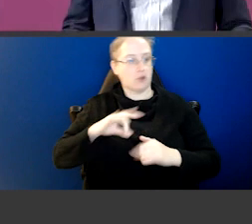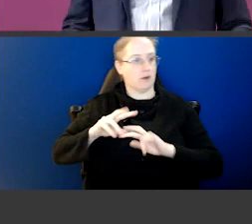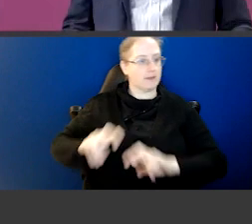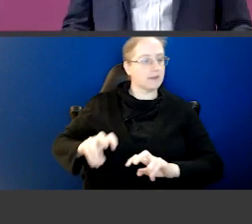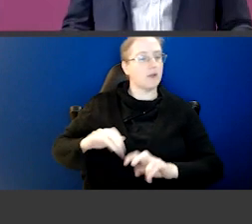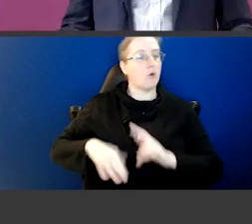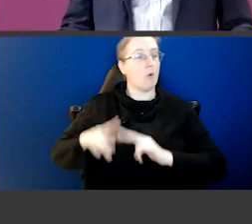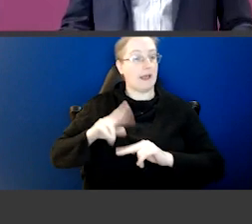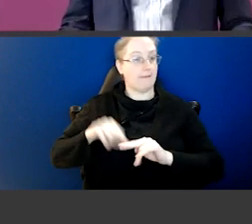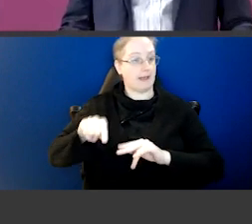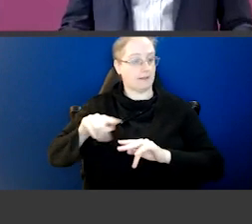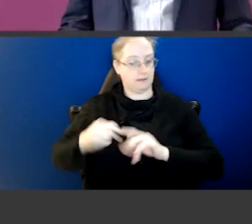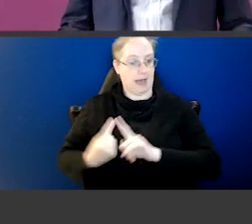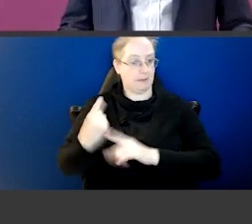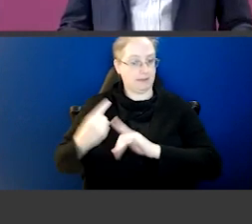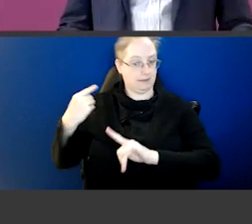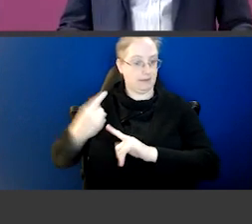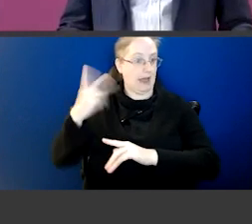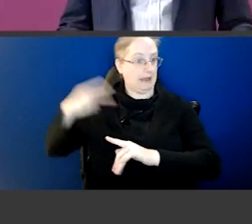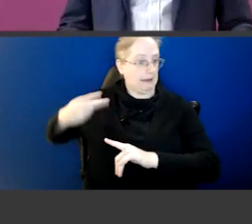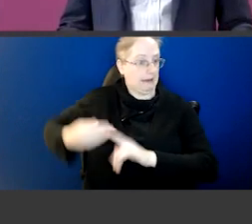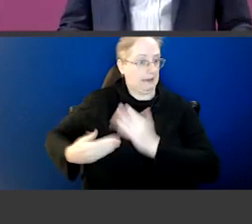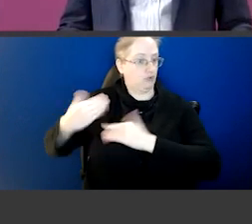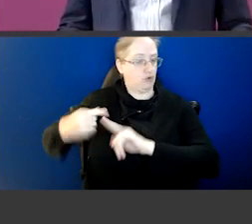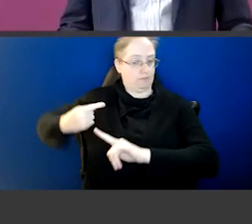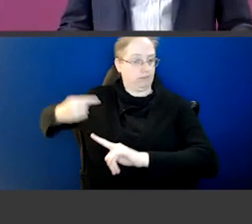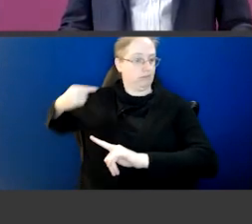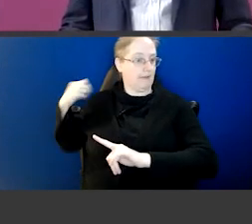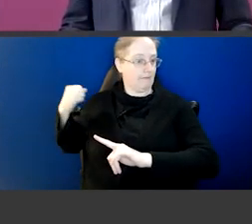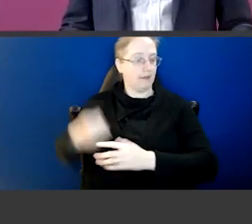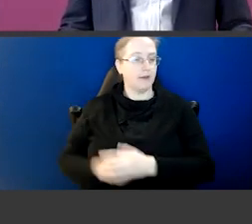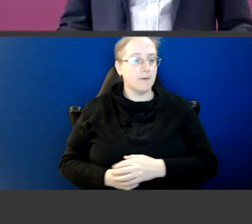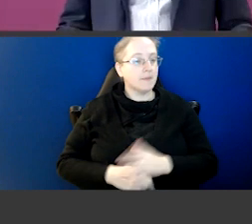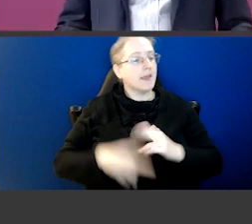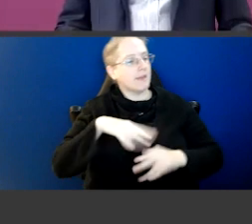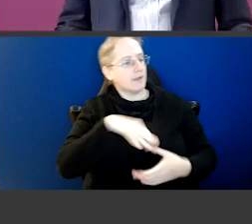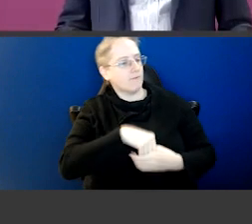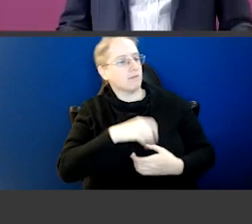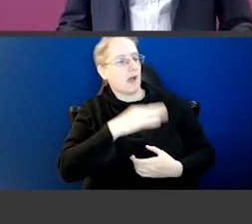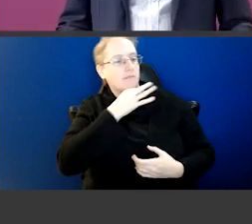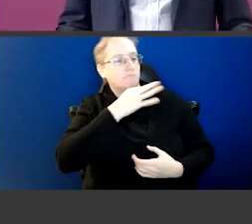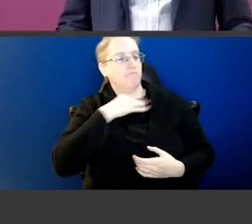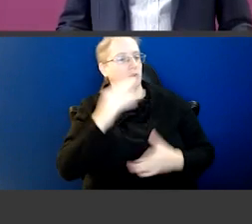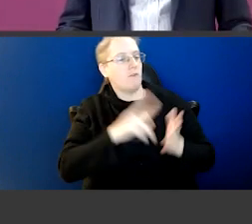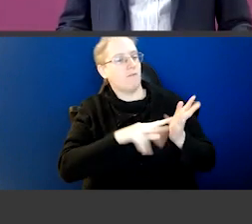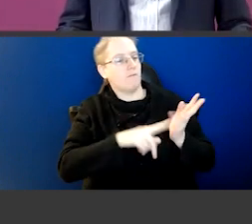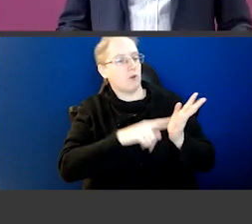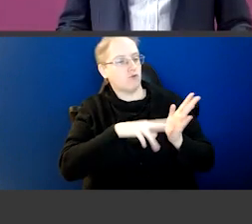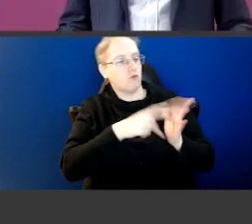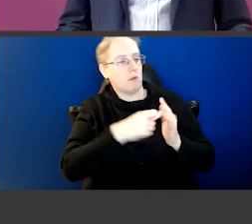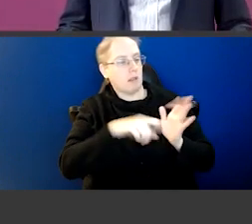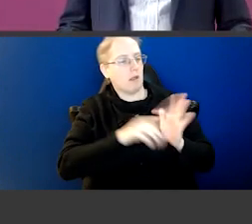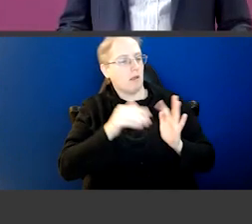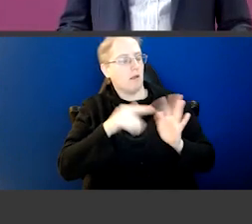is historical. And we look at whether the conduct involves a vulnerable member of the community. And we also take into consideration whether or